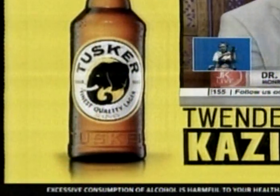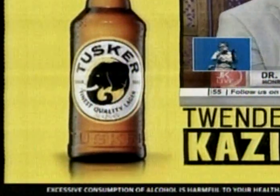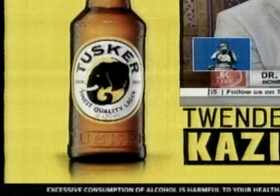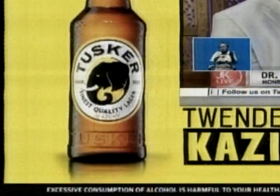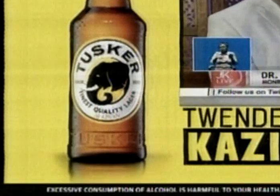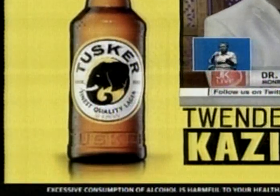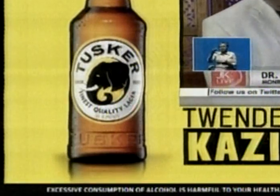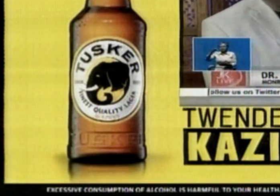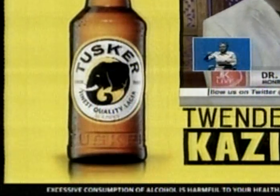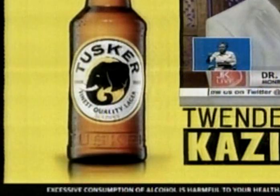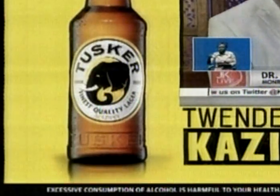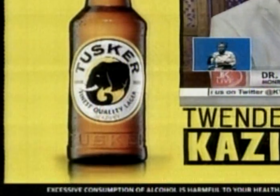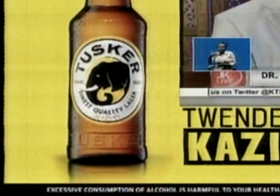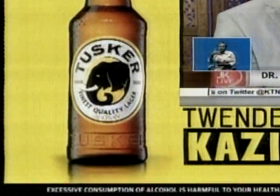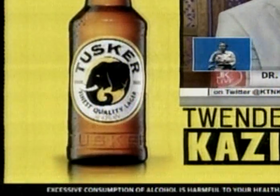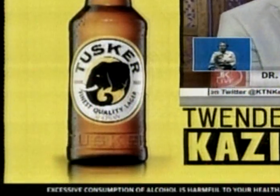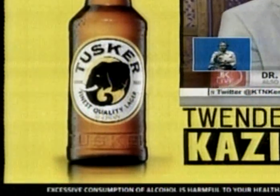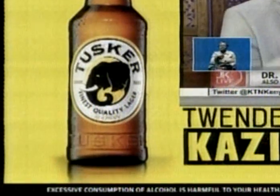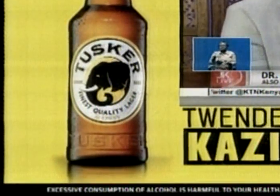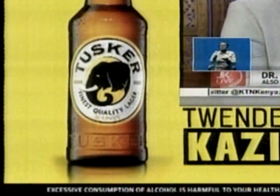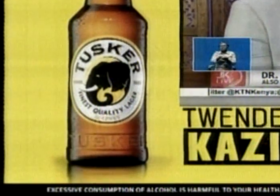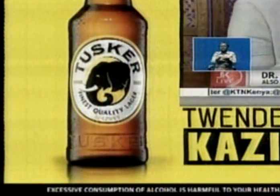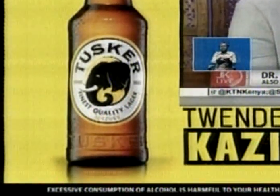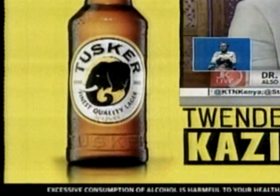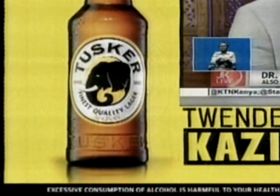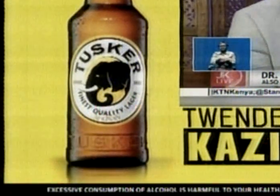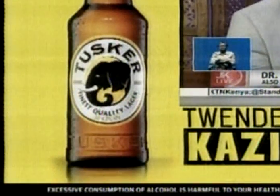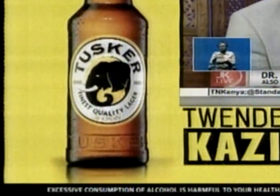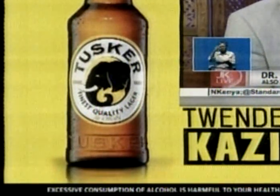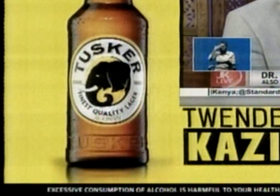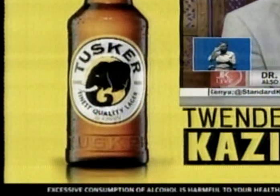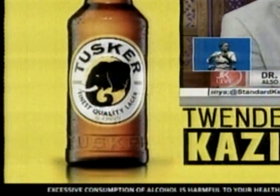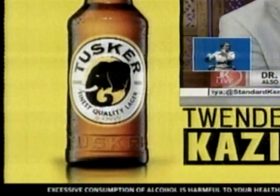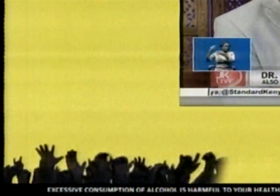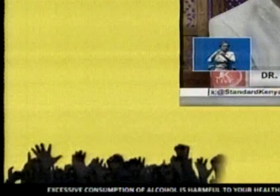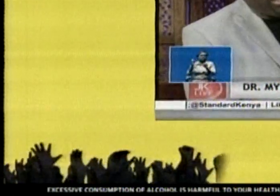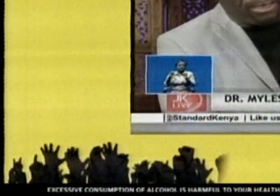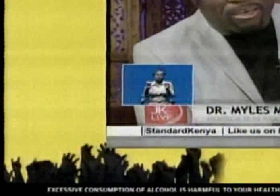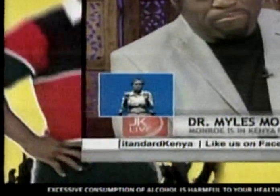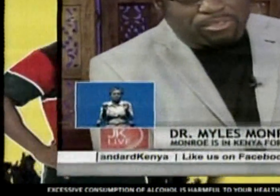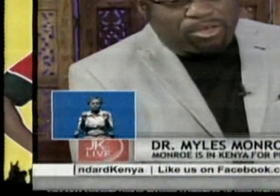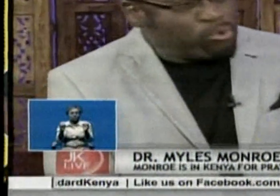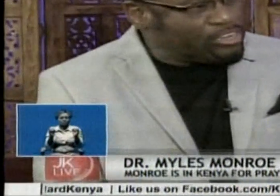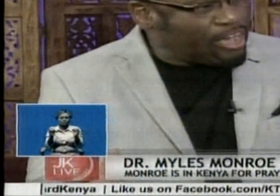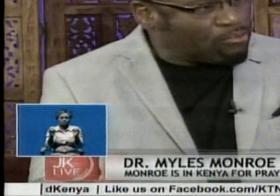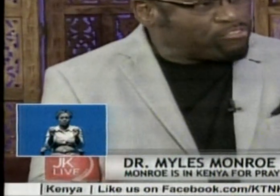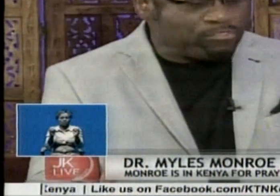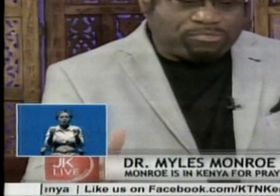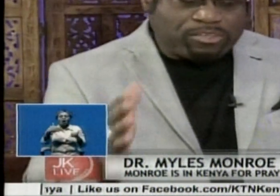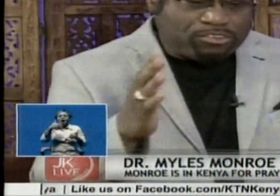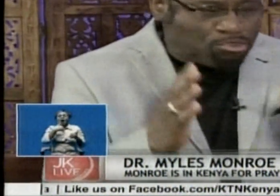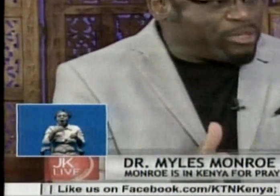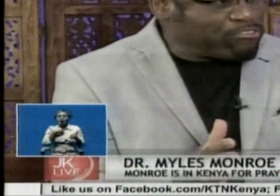Bangetown. We hadn't, basically, we didn't know we were poor, mm-hmm. put it that way. Mm-hmm. Wooden